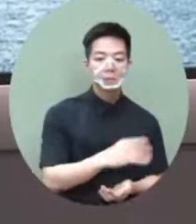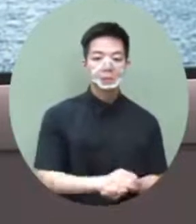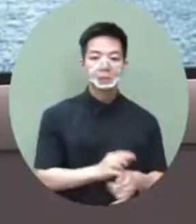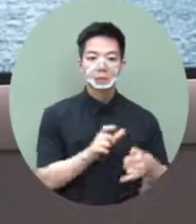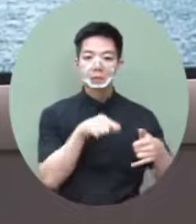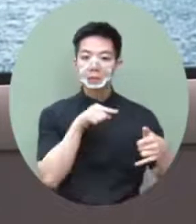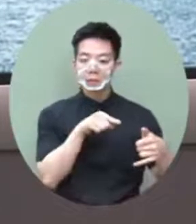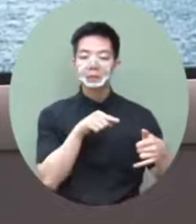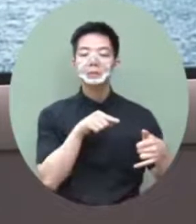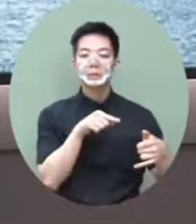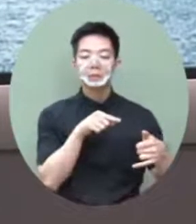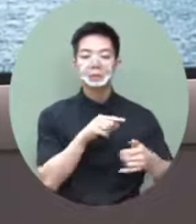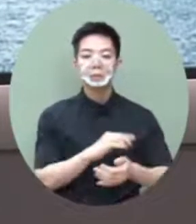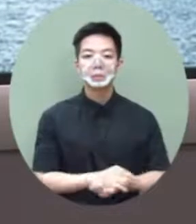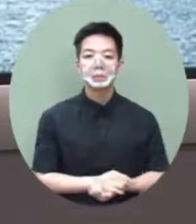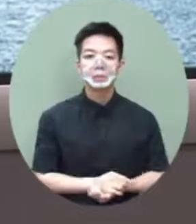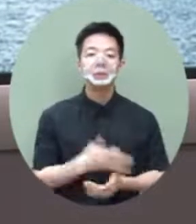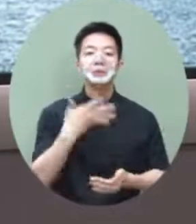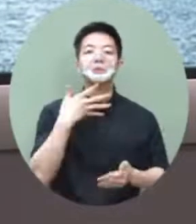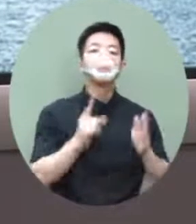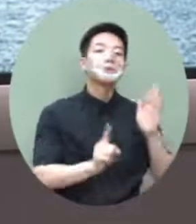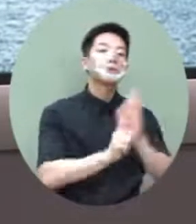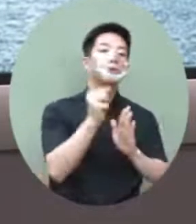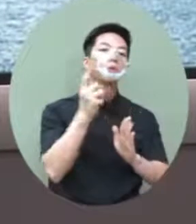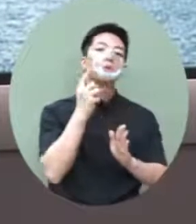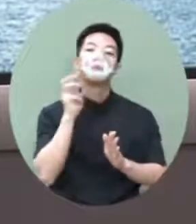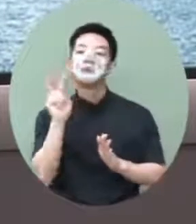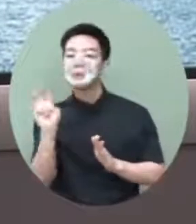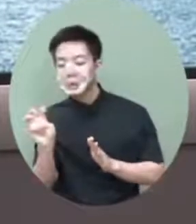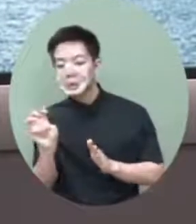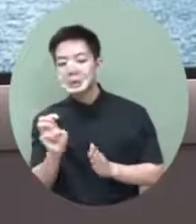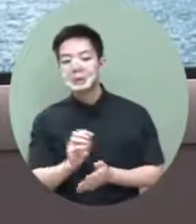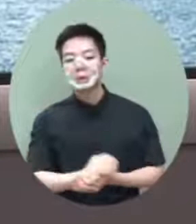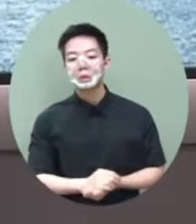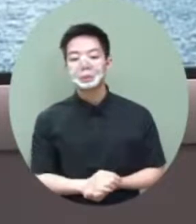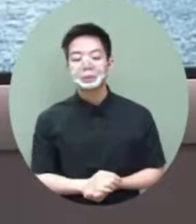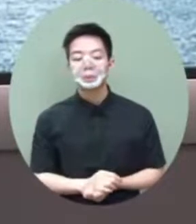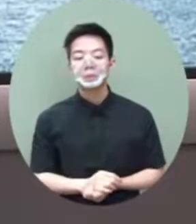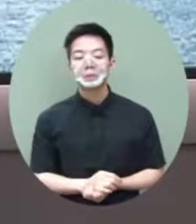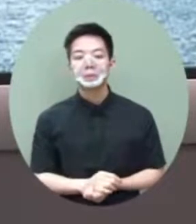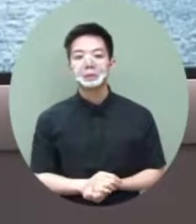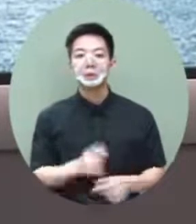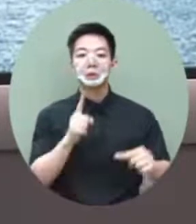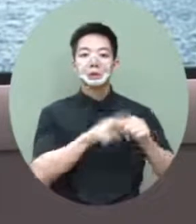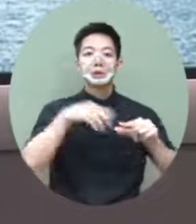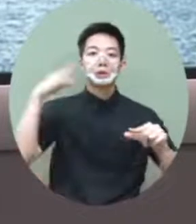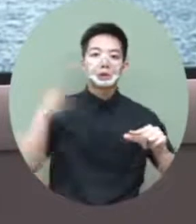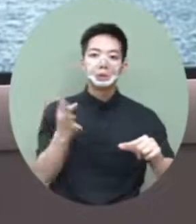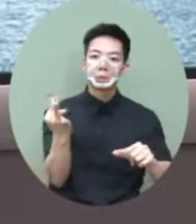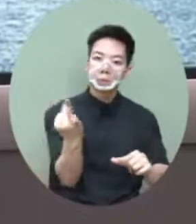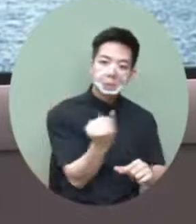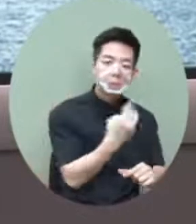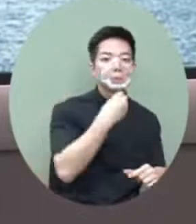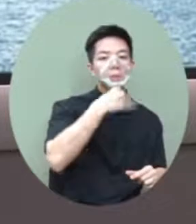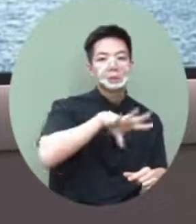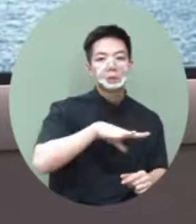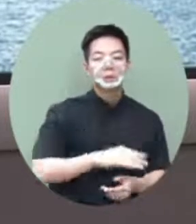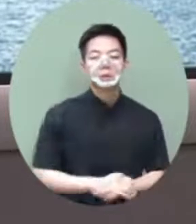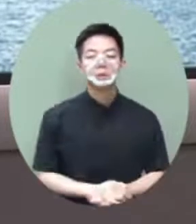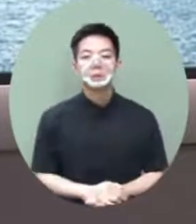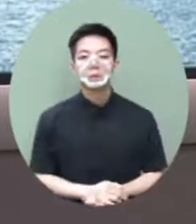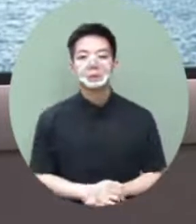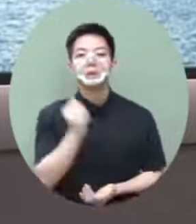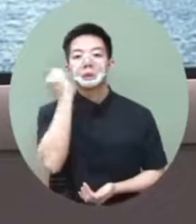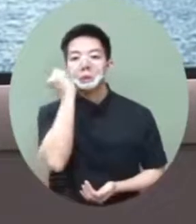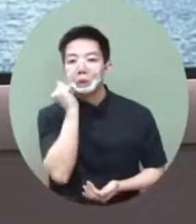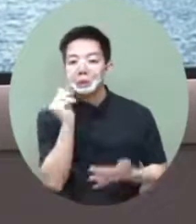A 54-year-old patient suffering hypertension, diabetes, and repeated